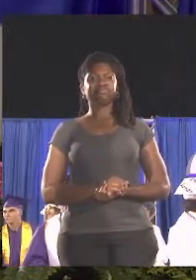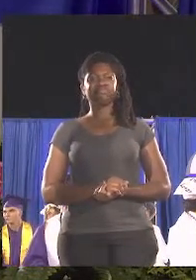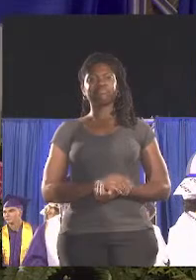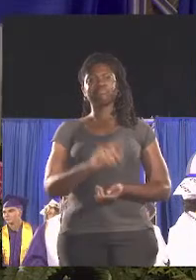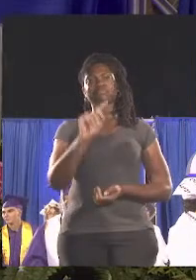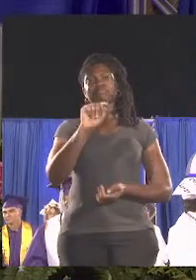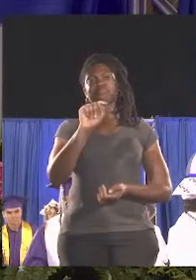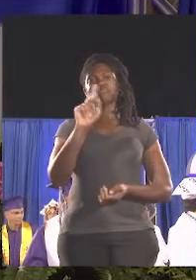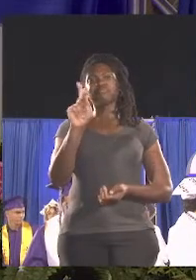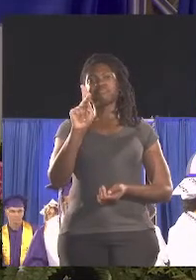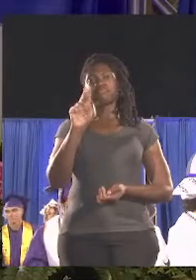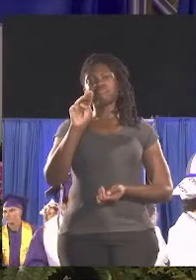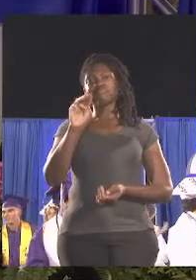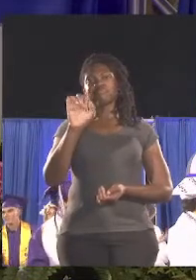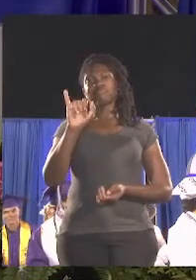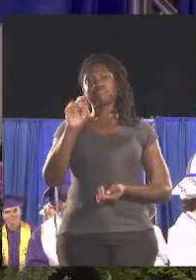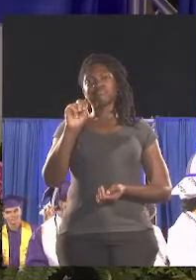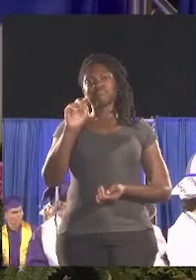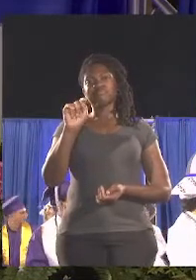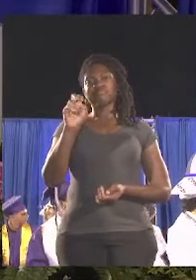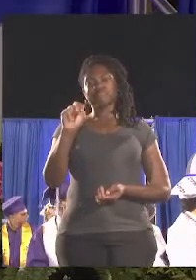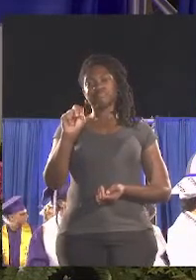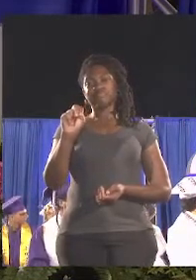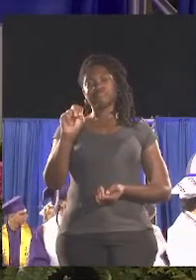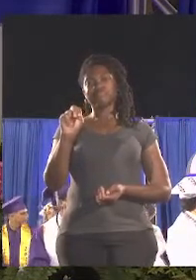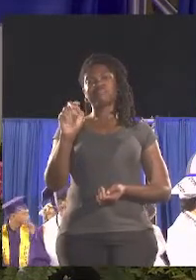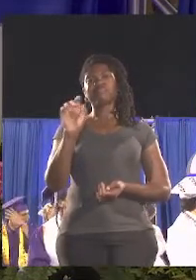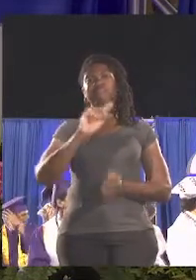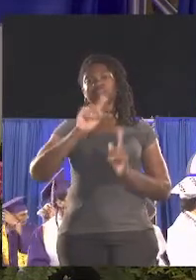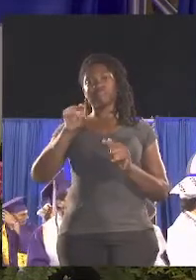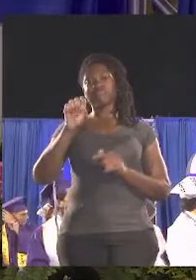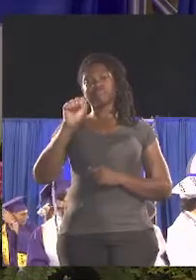Tavion K. Menton, San Antonio College.